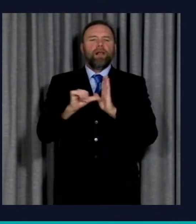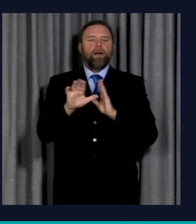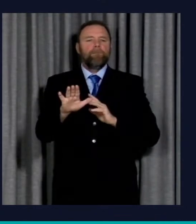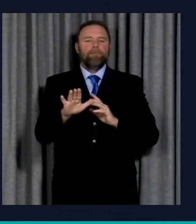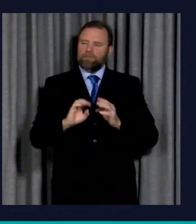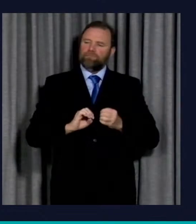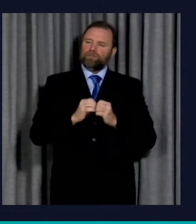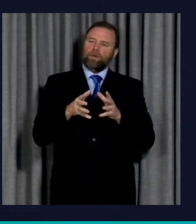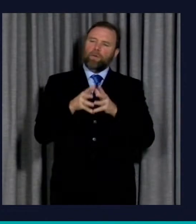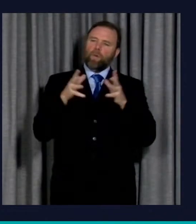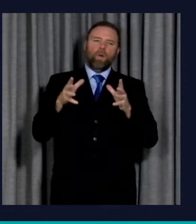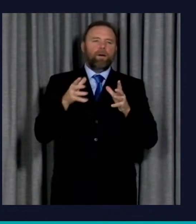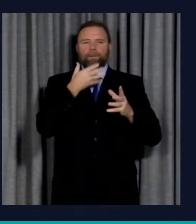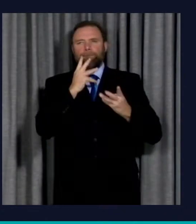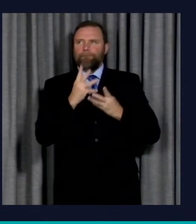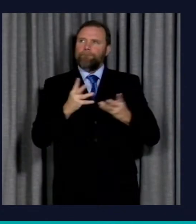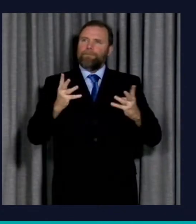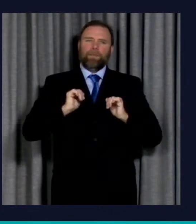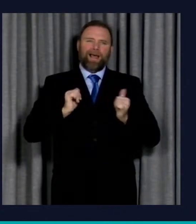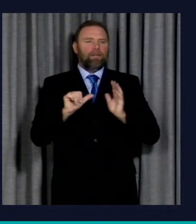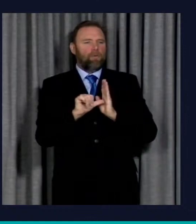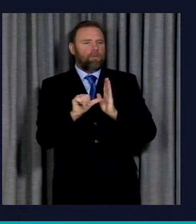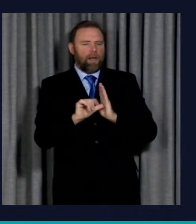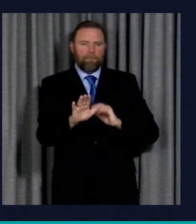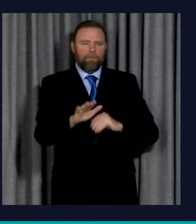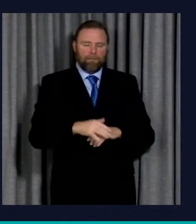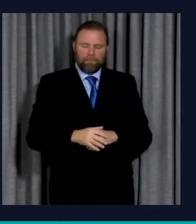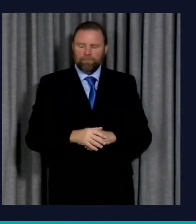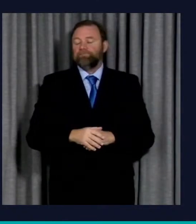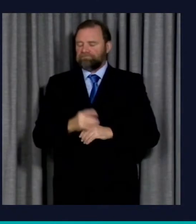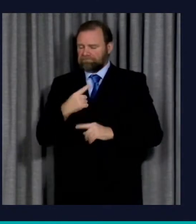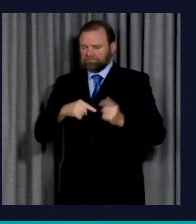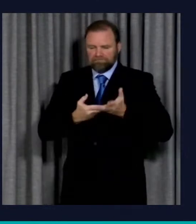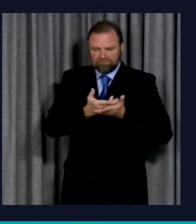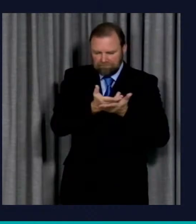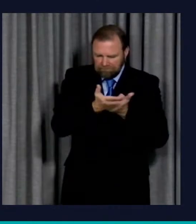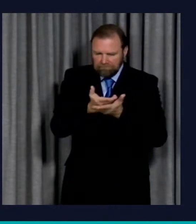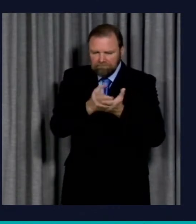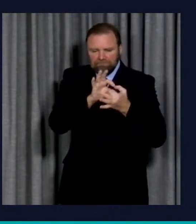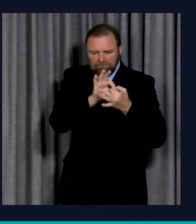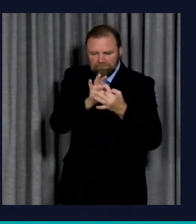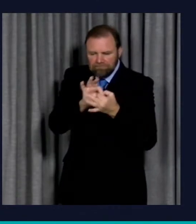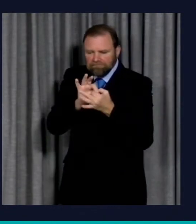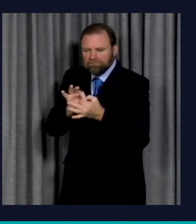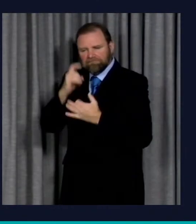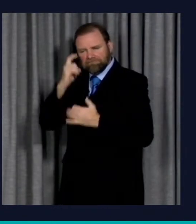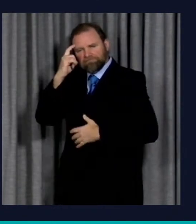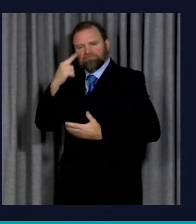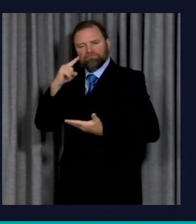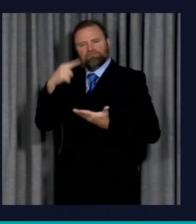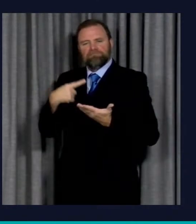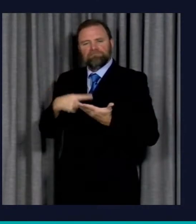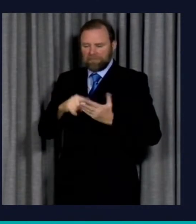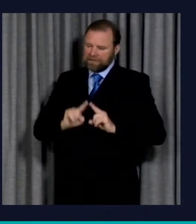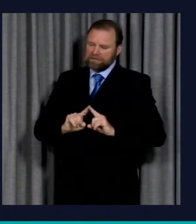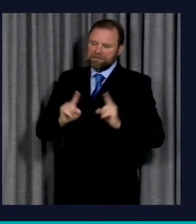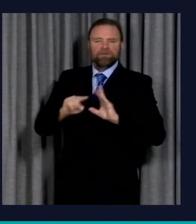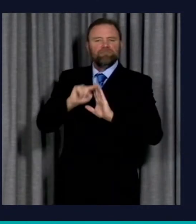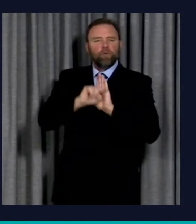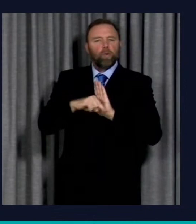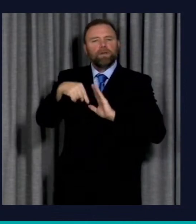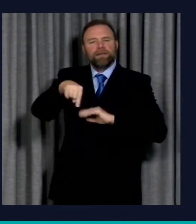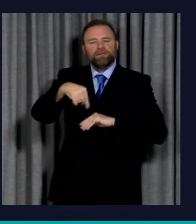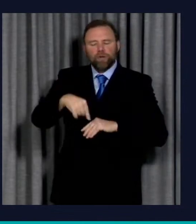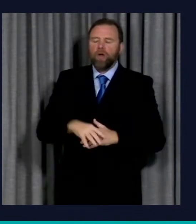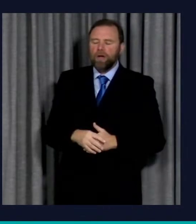health impact. And having considered what they've said and taken advice, we've decided that this time round,